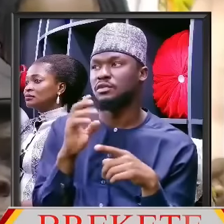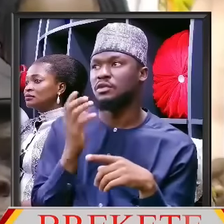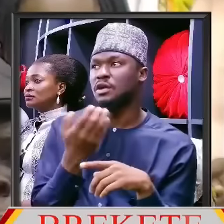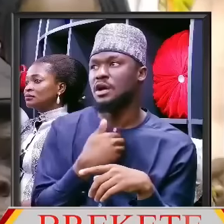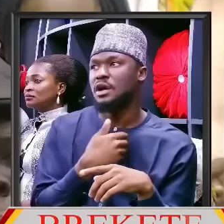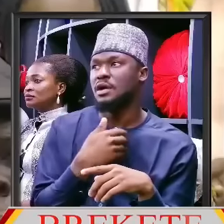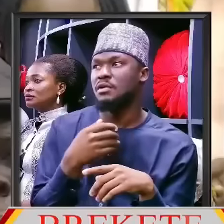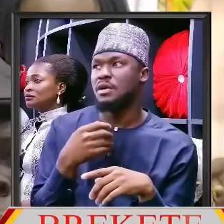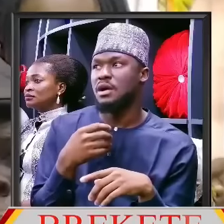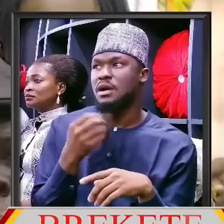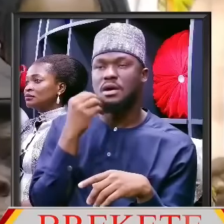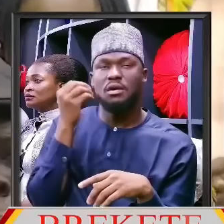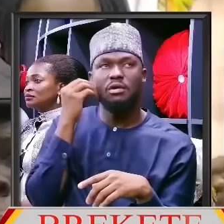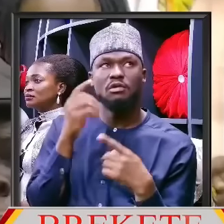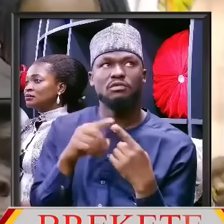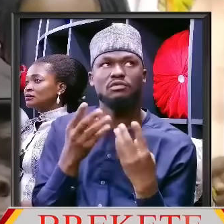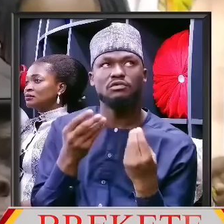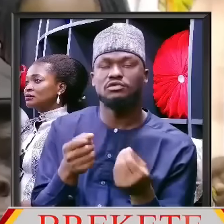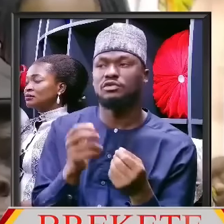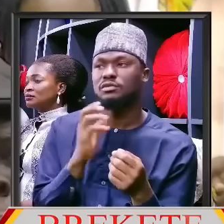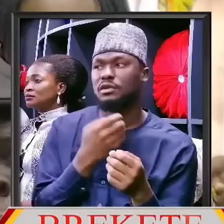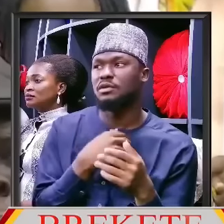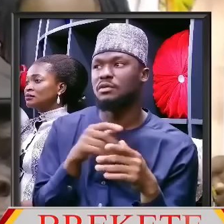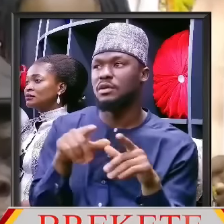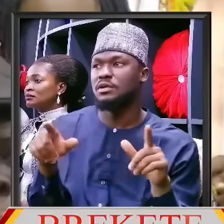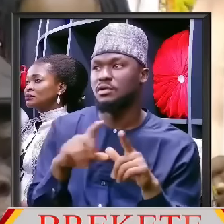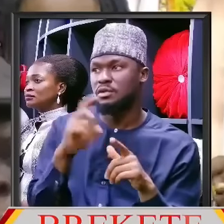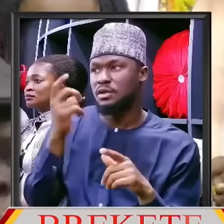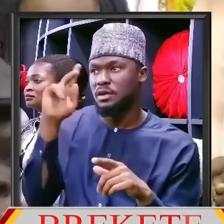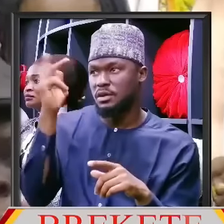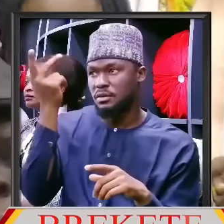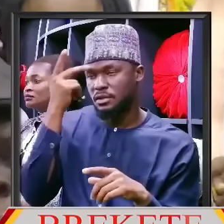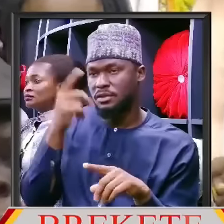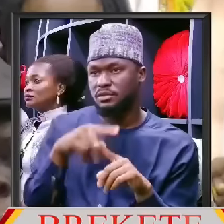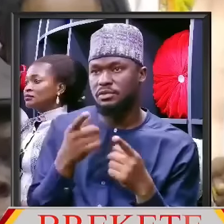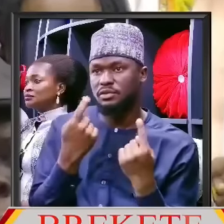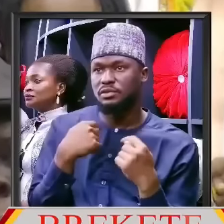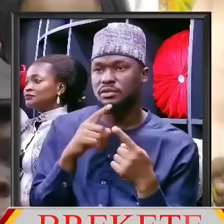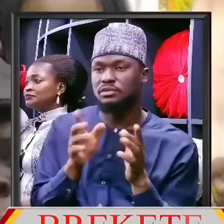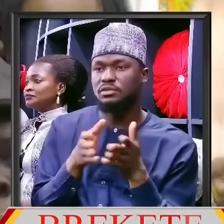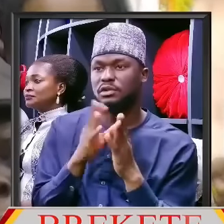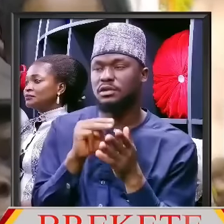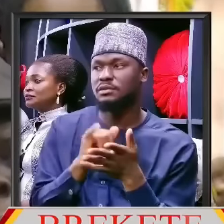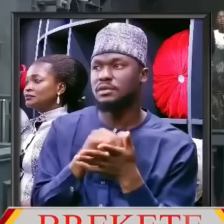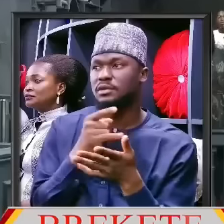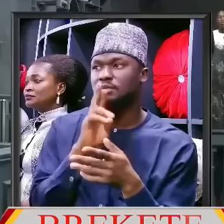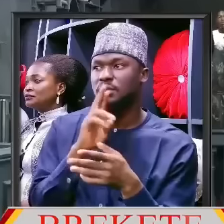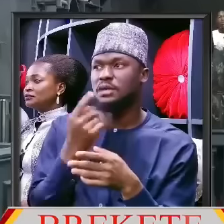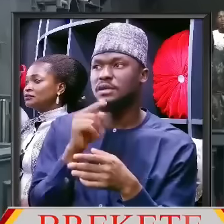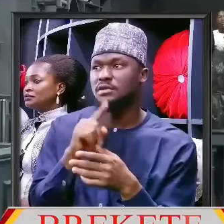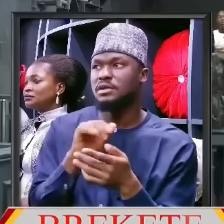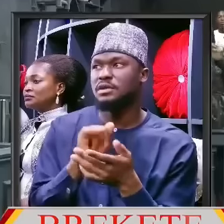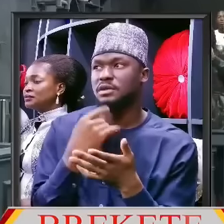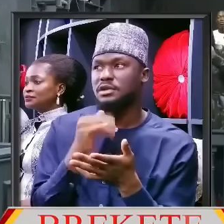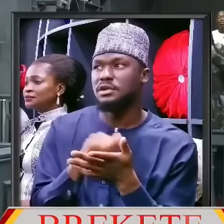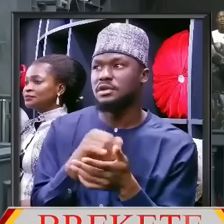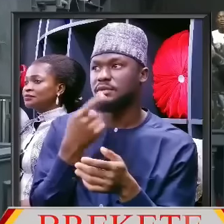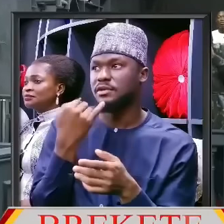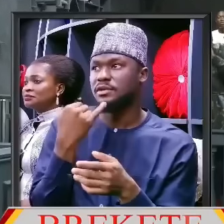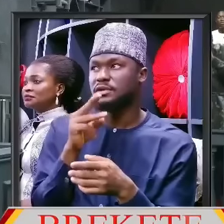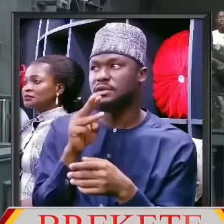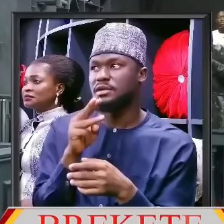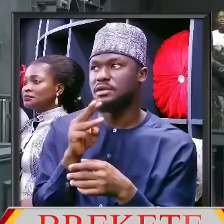local politics. So we can't come up for there. But we can't ask and say, Oga, So now you say, because they talk saying